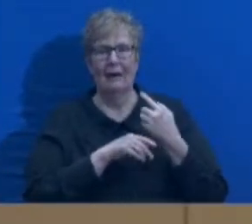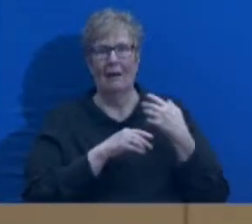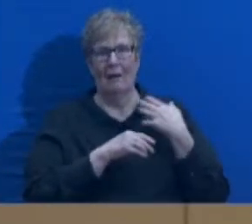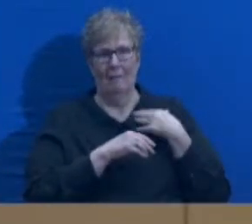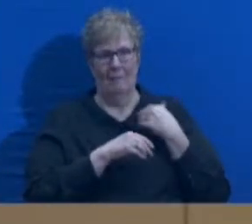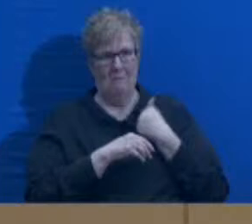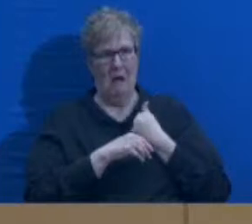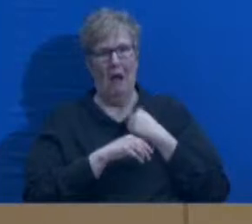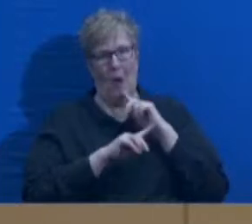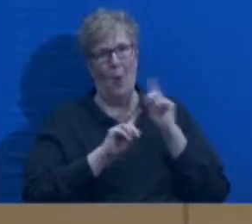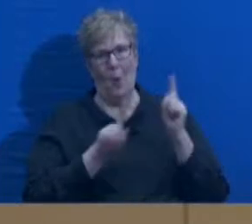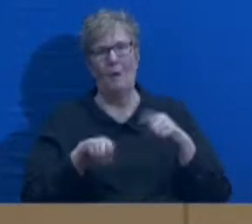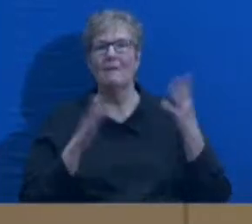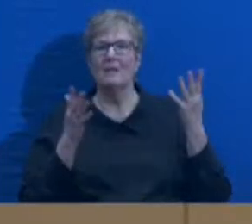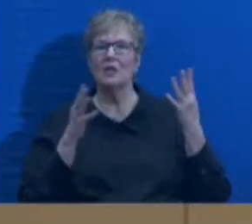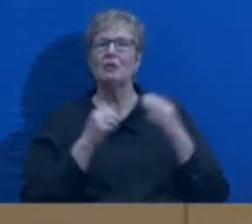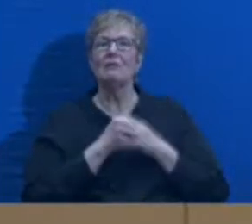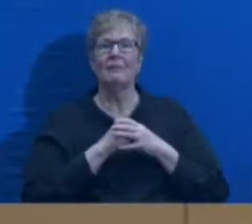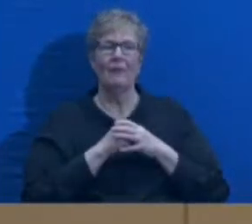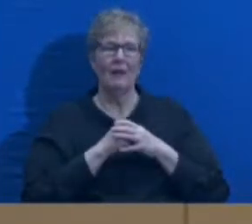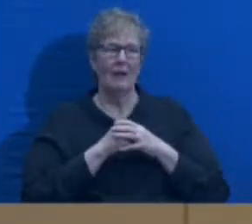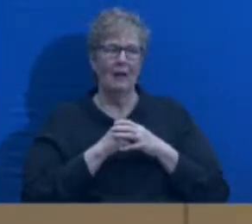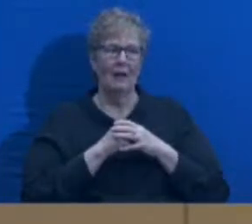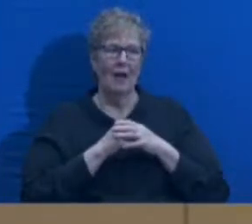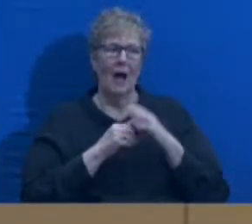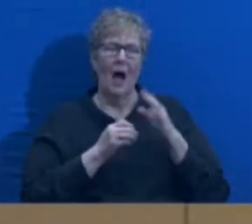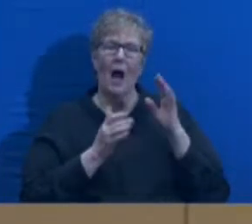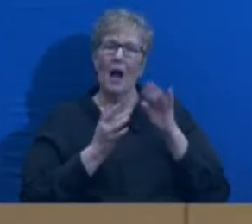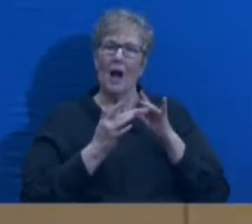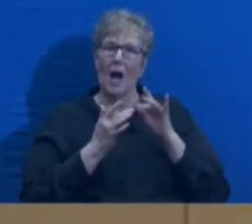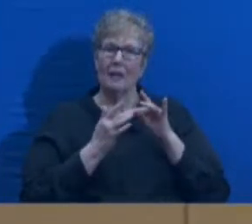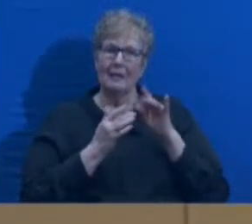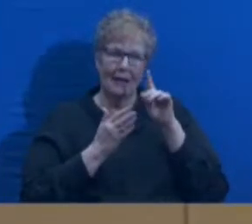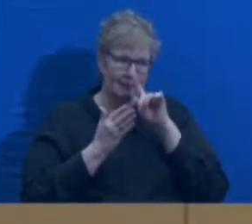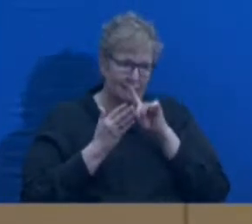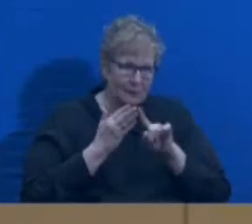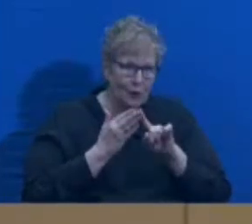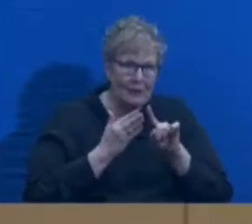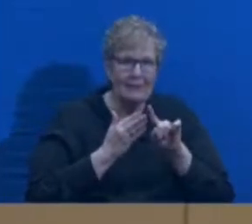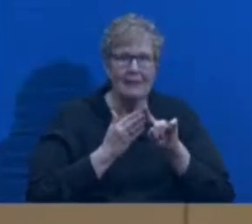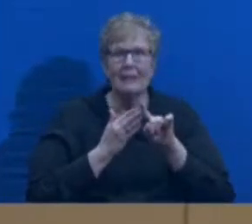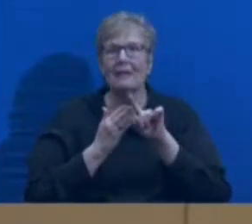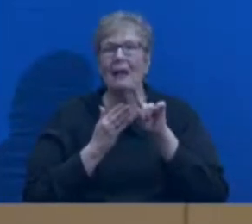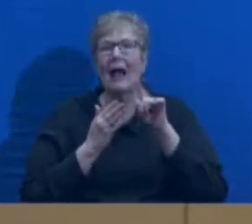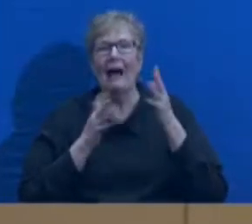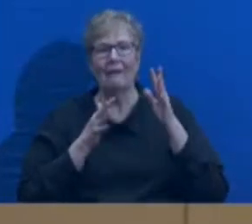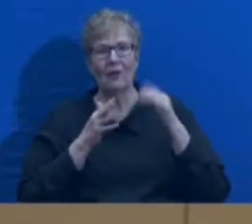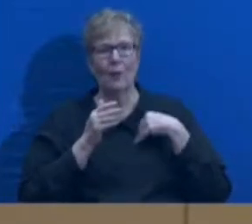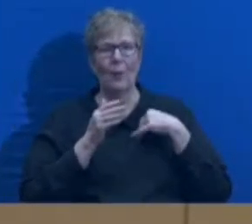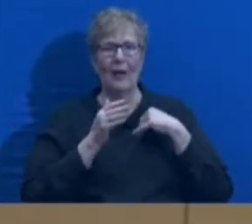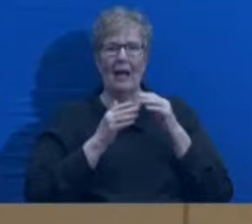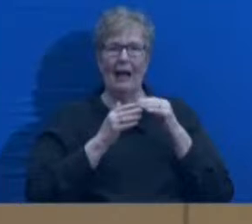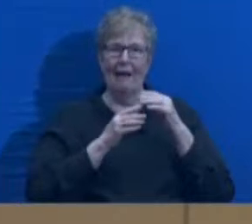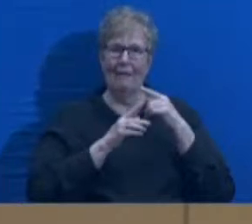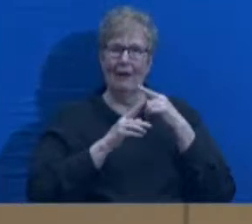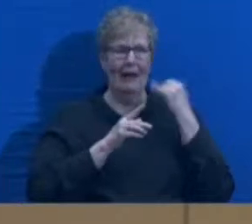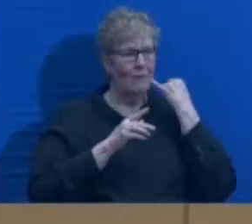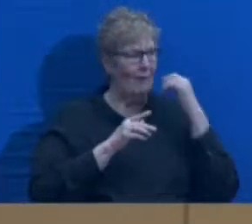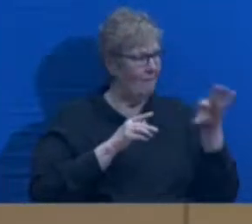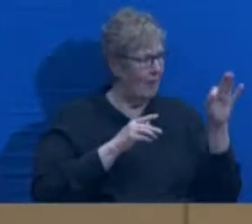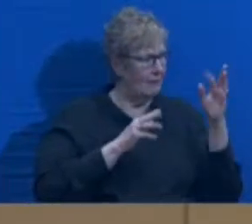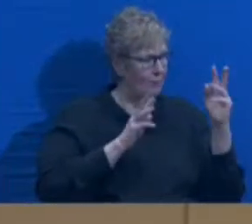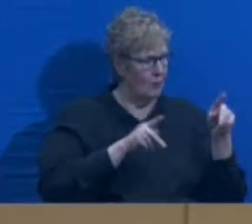myself. Contact tracing will begin immediately after we have a positive test result, if we